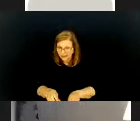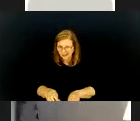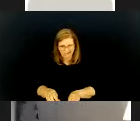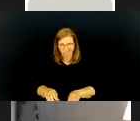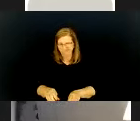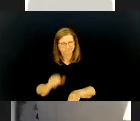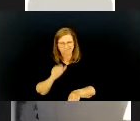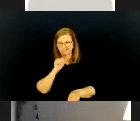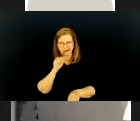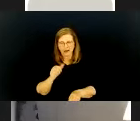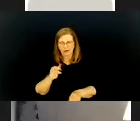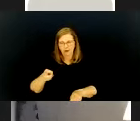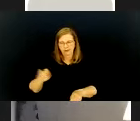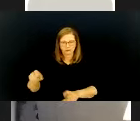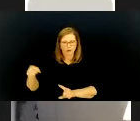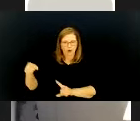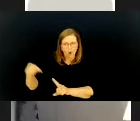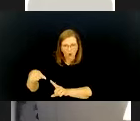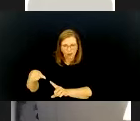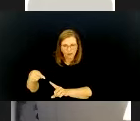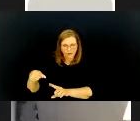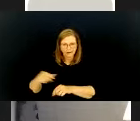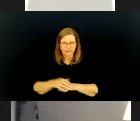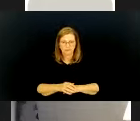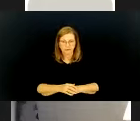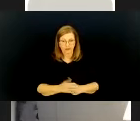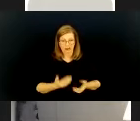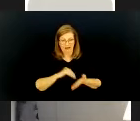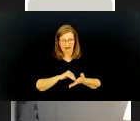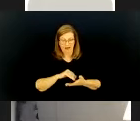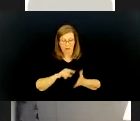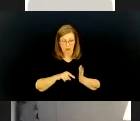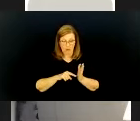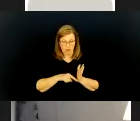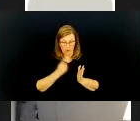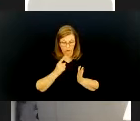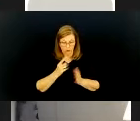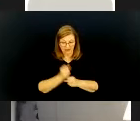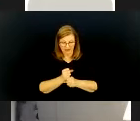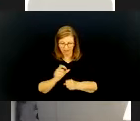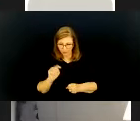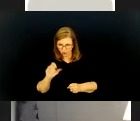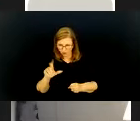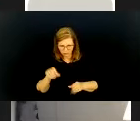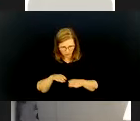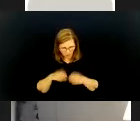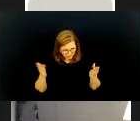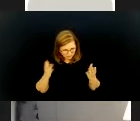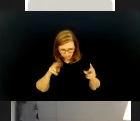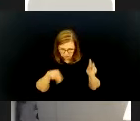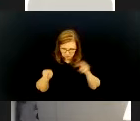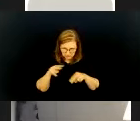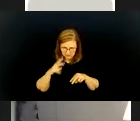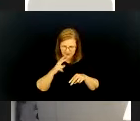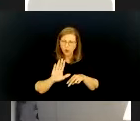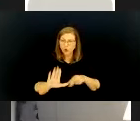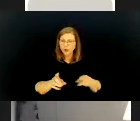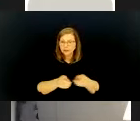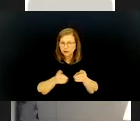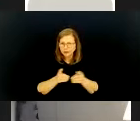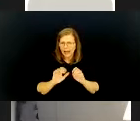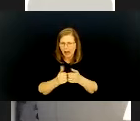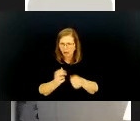annual transition goal. So again, once you get in those tools and you see what it looks like in your district, you can decide, hey, is this going